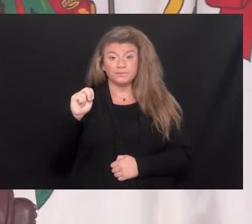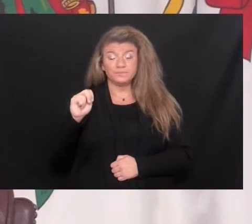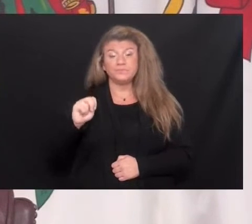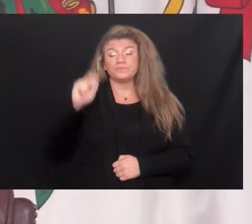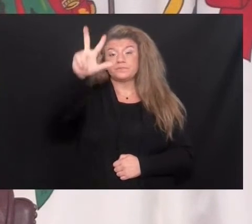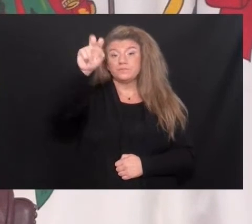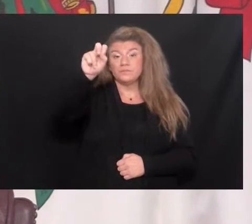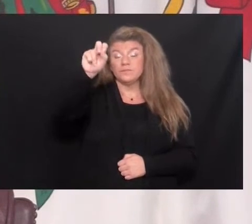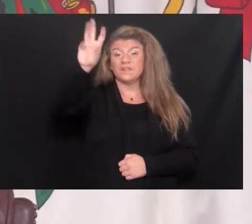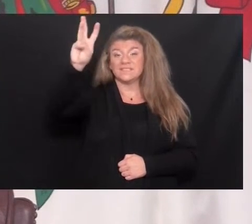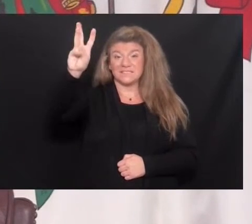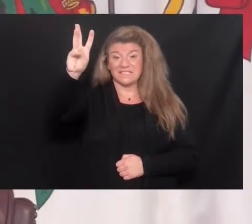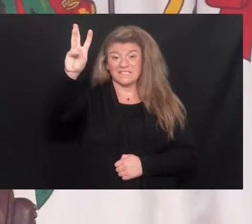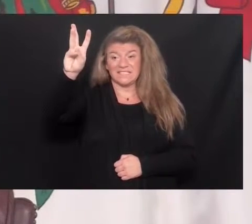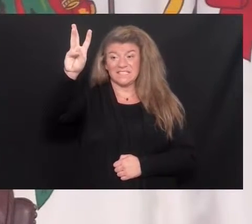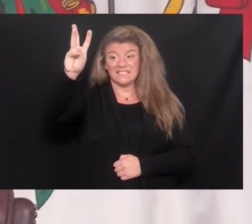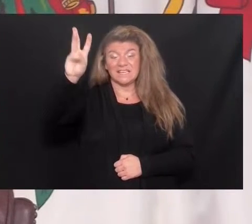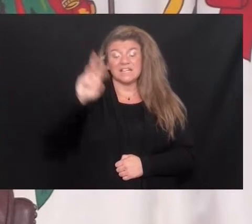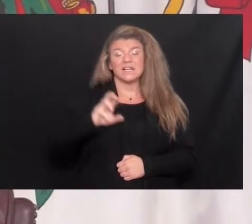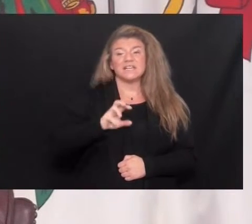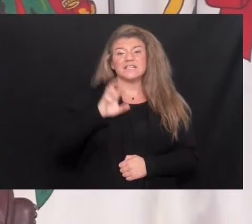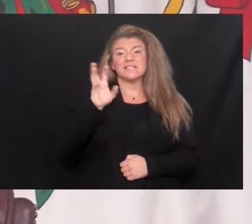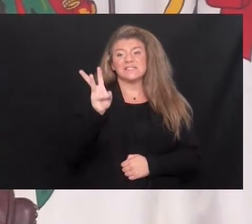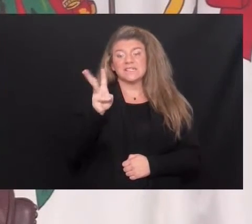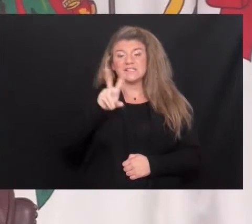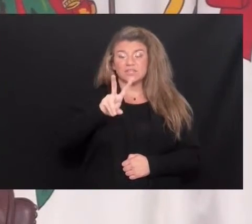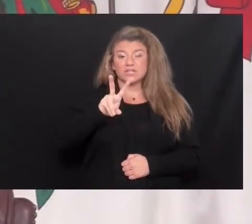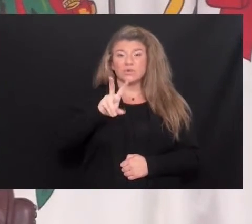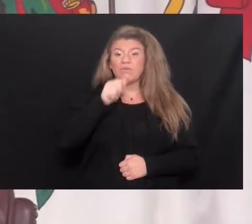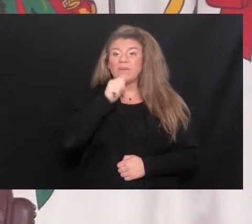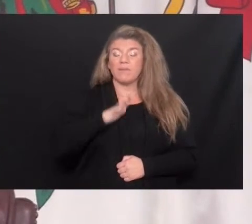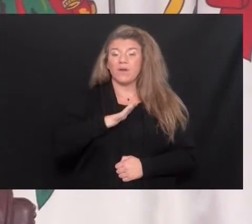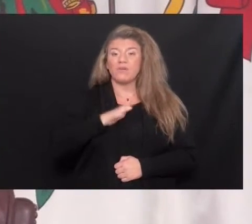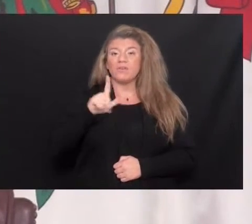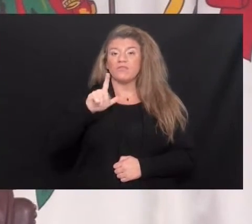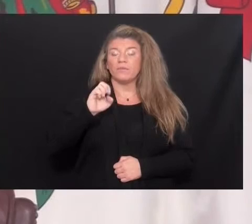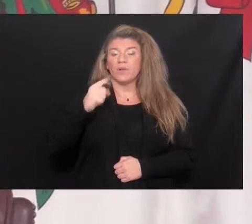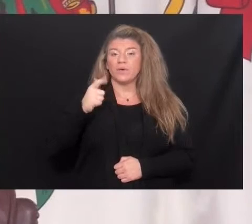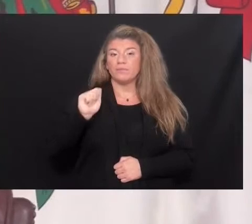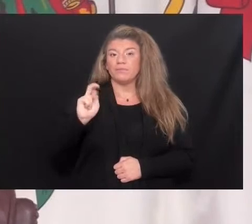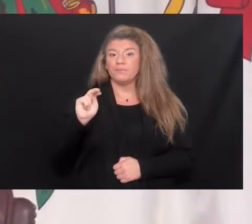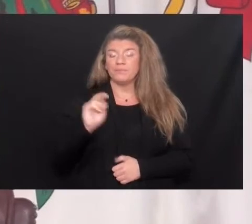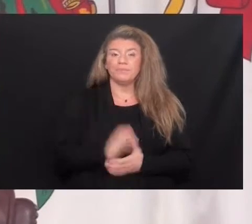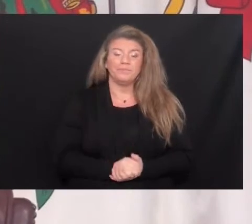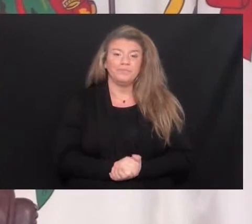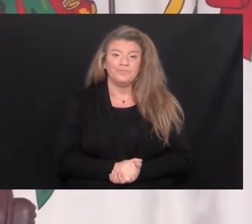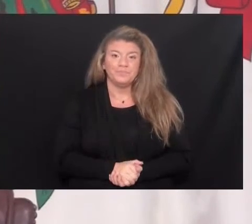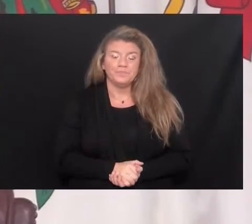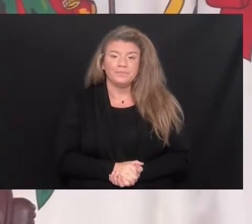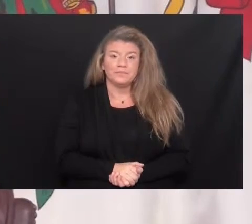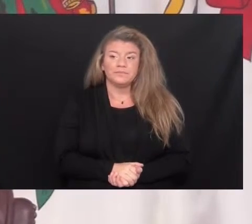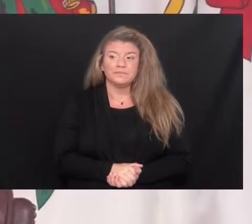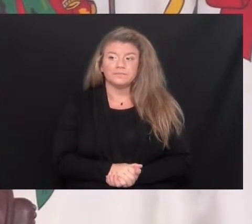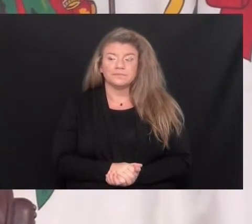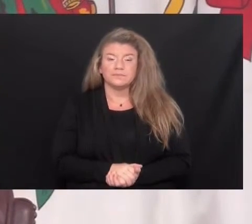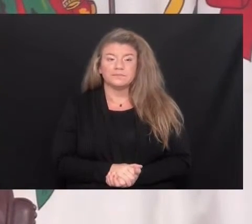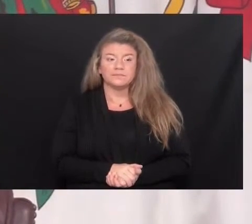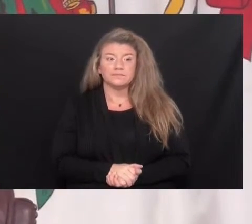the 3,016th death in West Virginia is a 62-year-old female from Logan County.